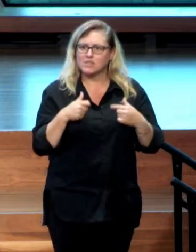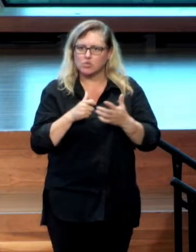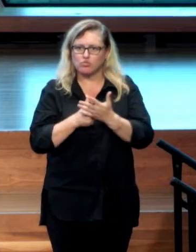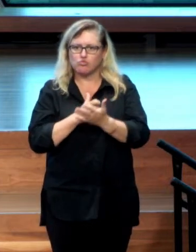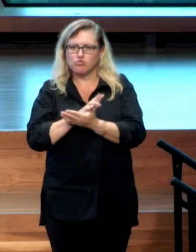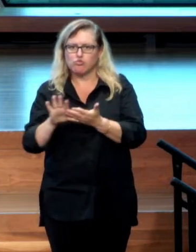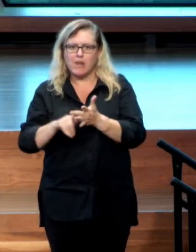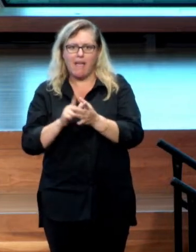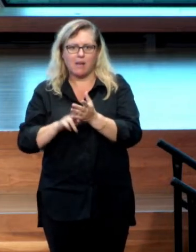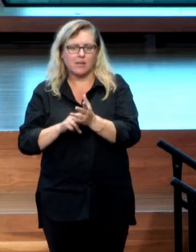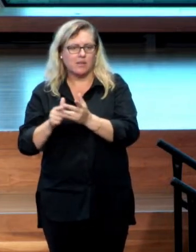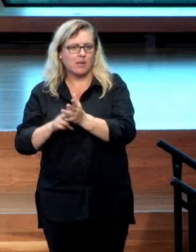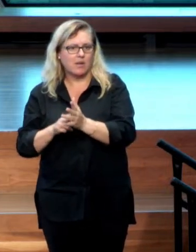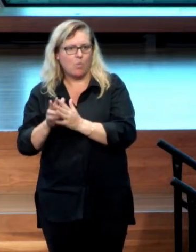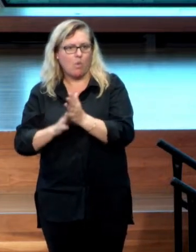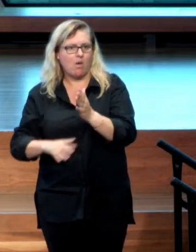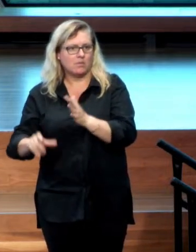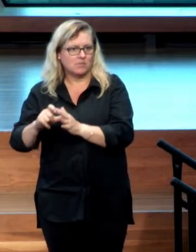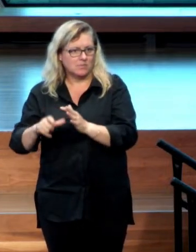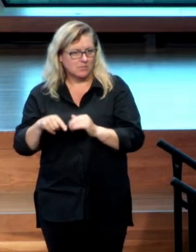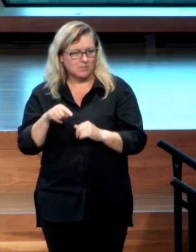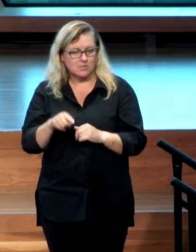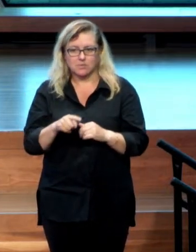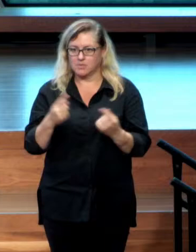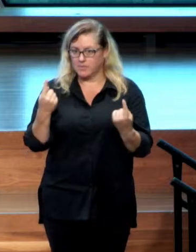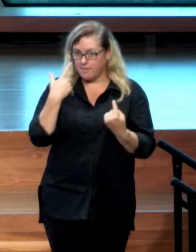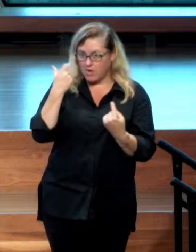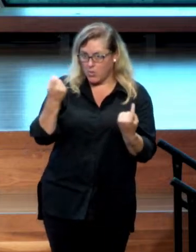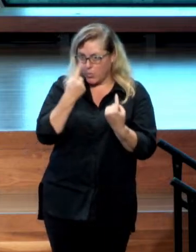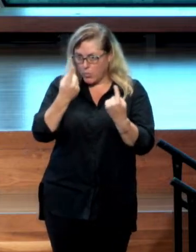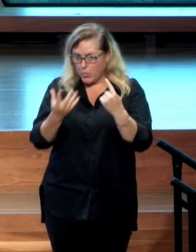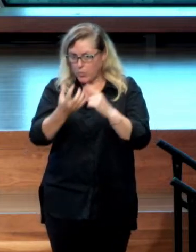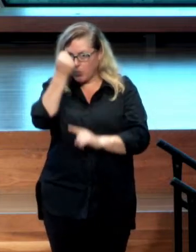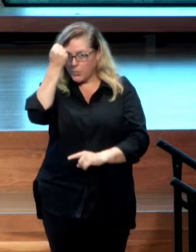by the University of Queensland Press. Let's find out who the winner is.